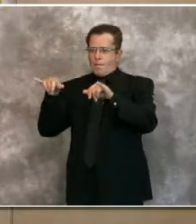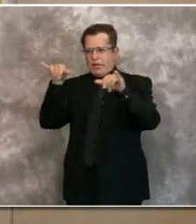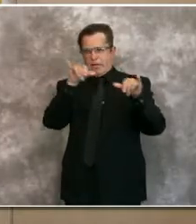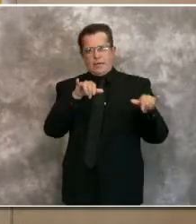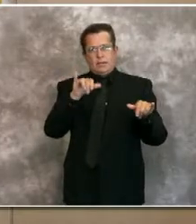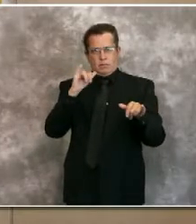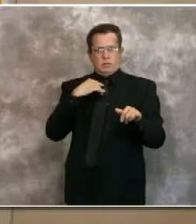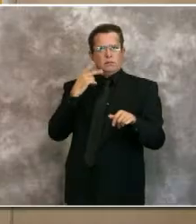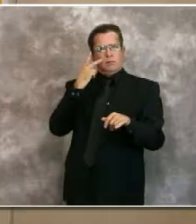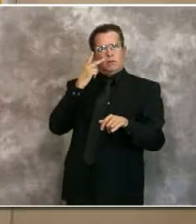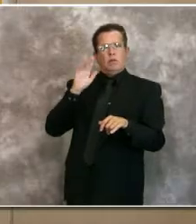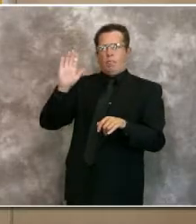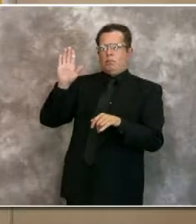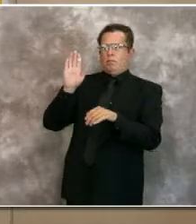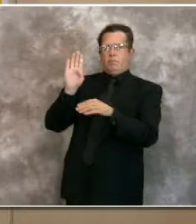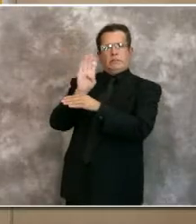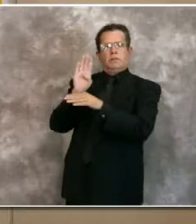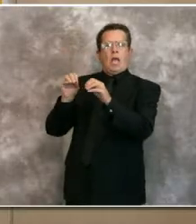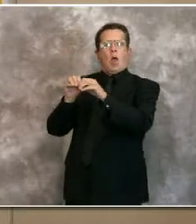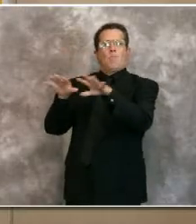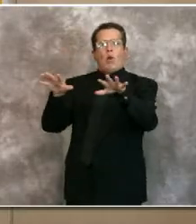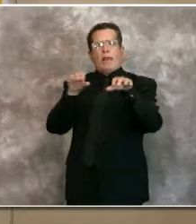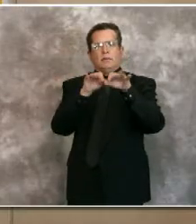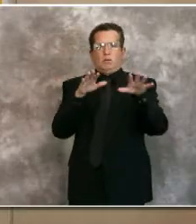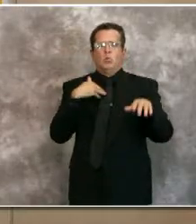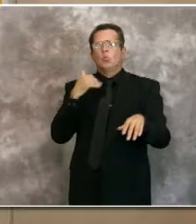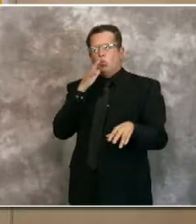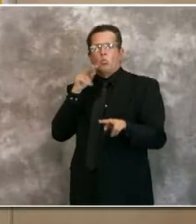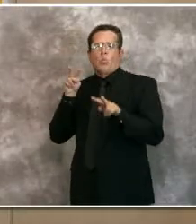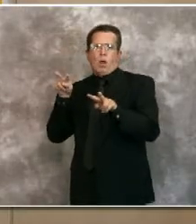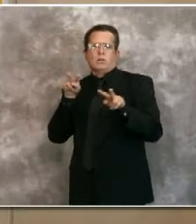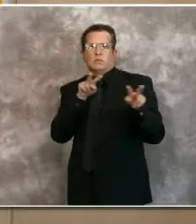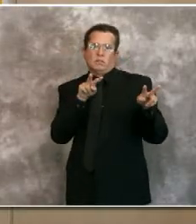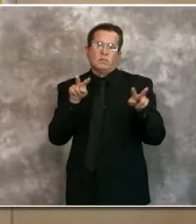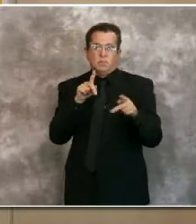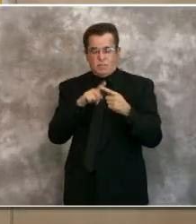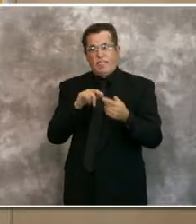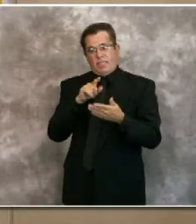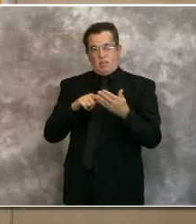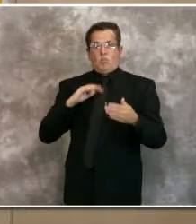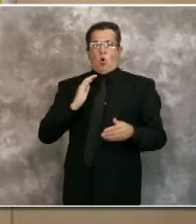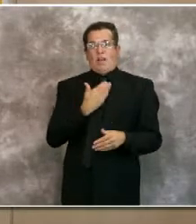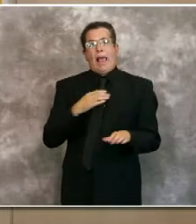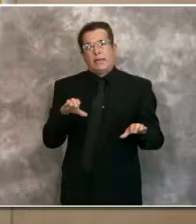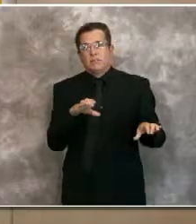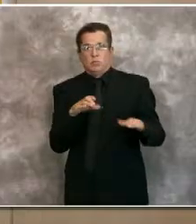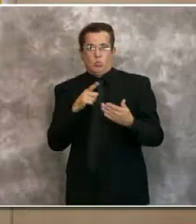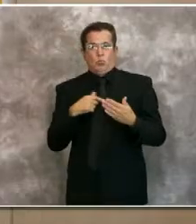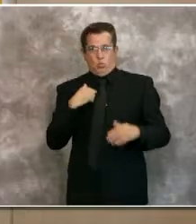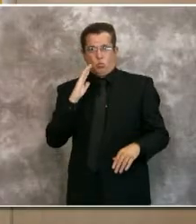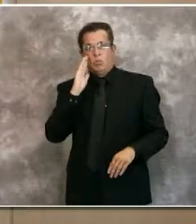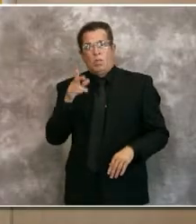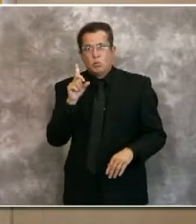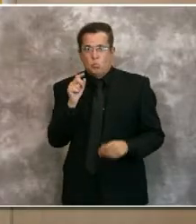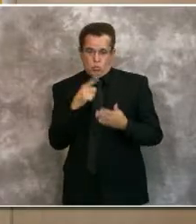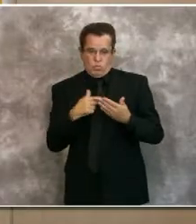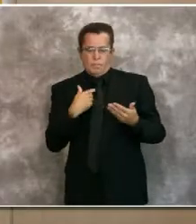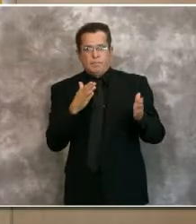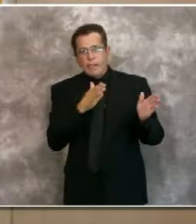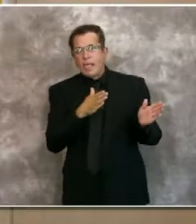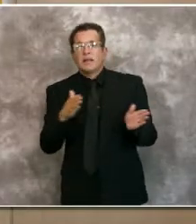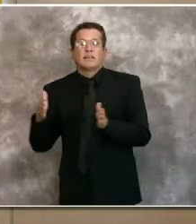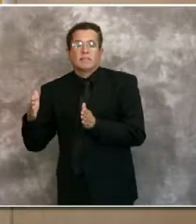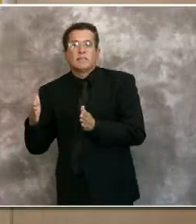we see an outbreak. So those are the actions that we have taken and plan to